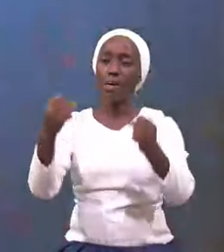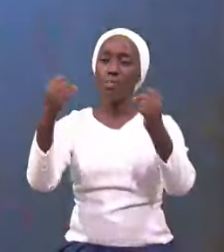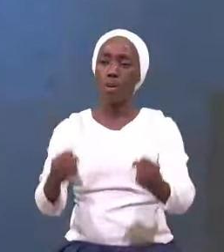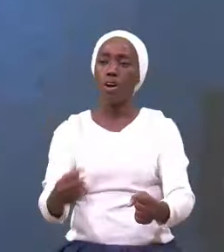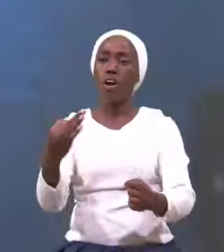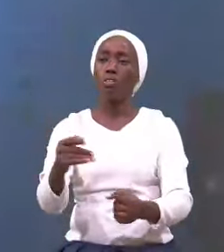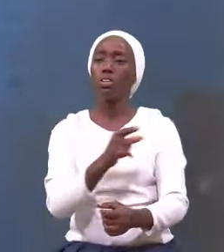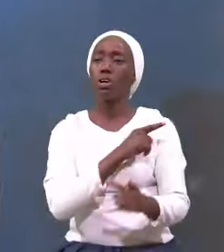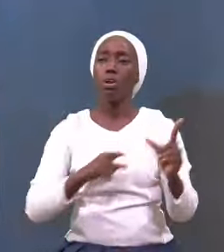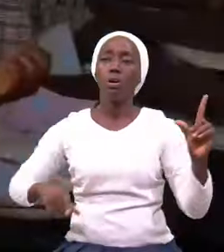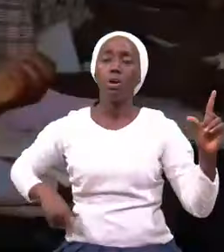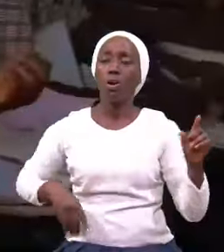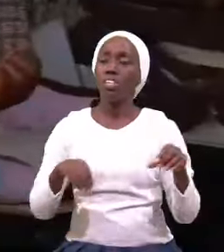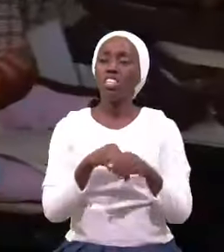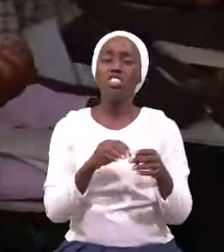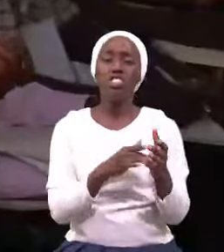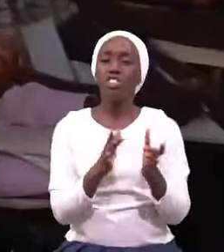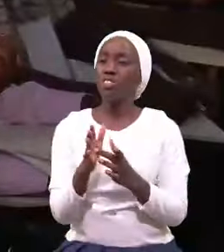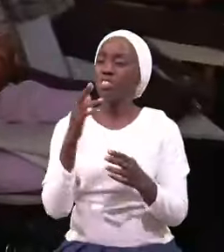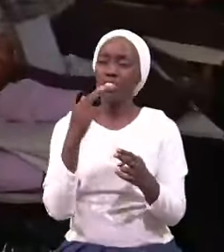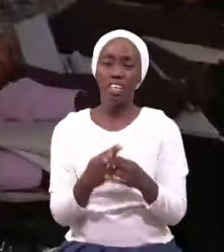in Jesus' name.